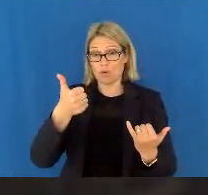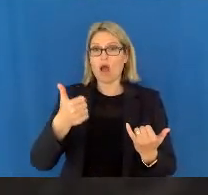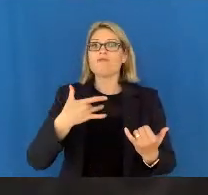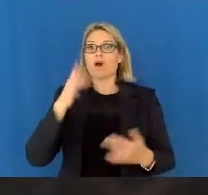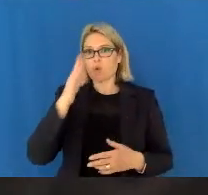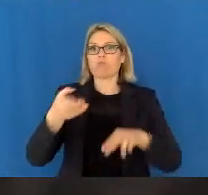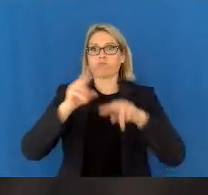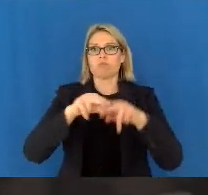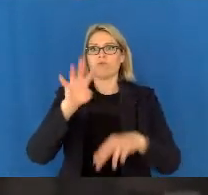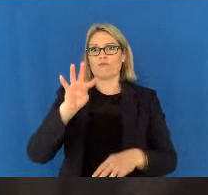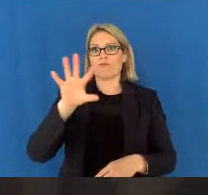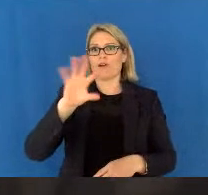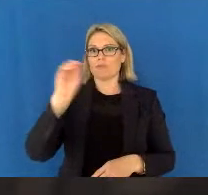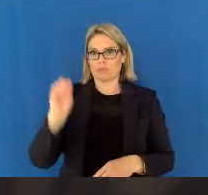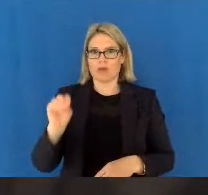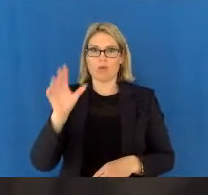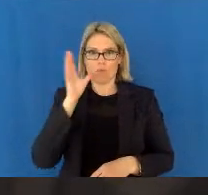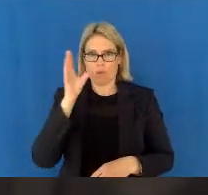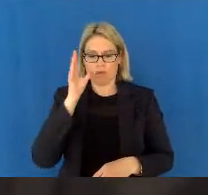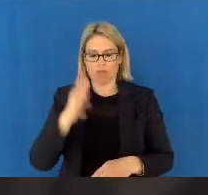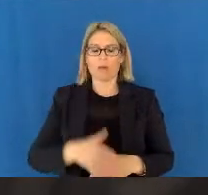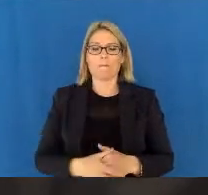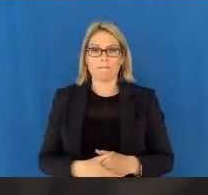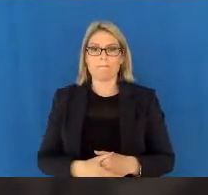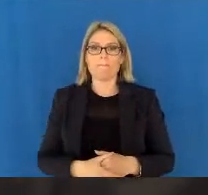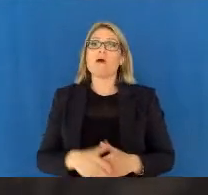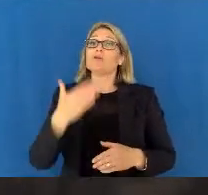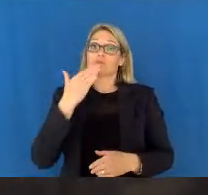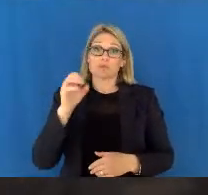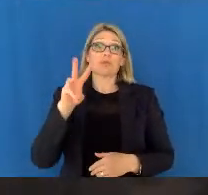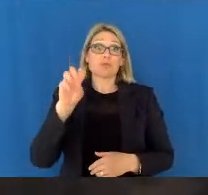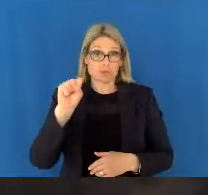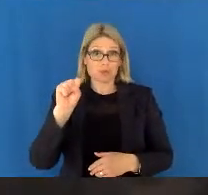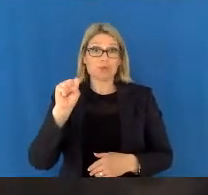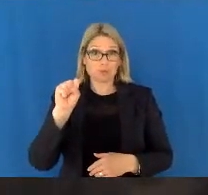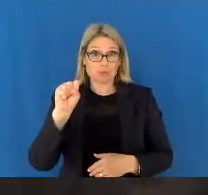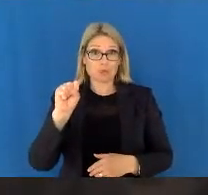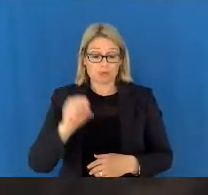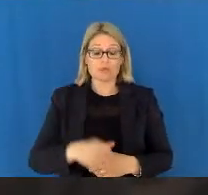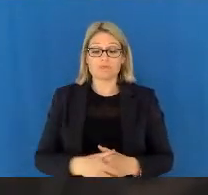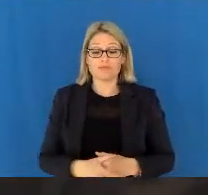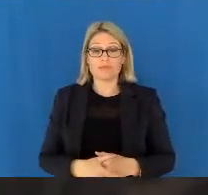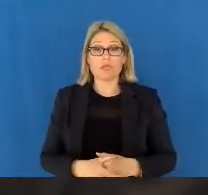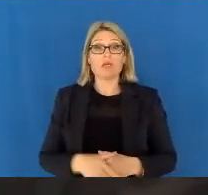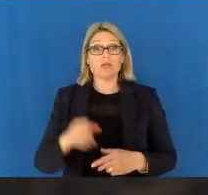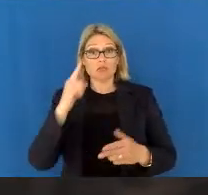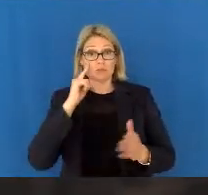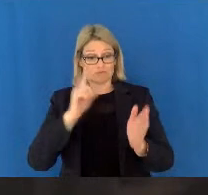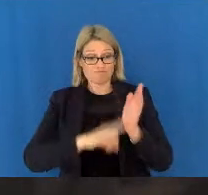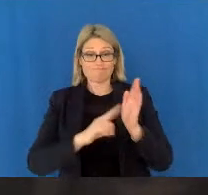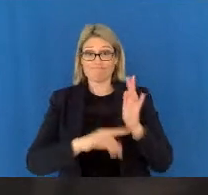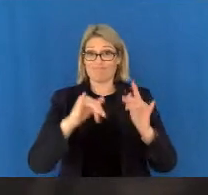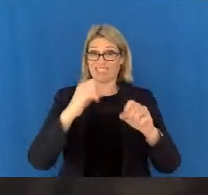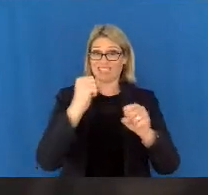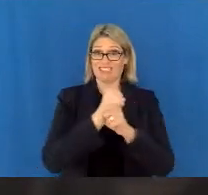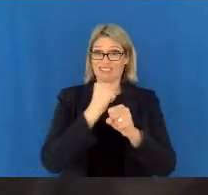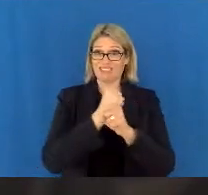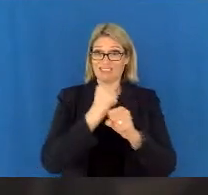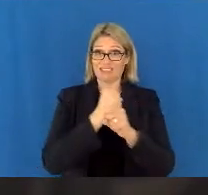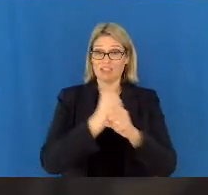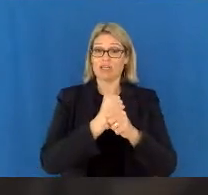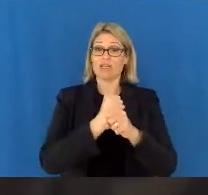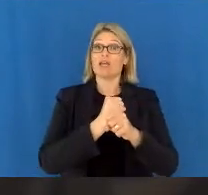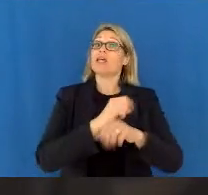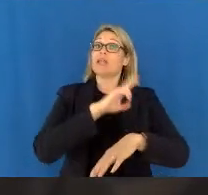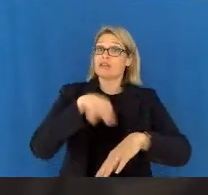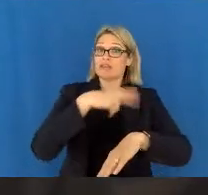45%. This is very good news. If we look at the statistics nationally and